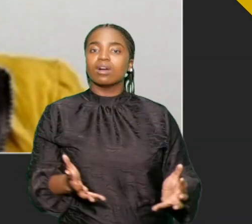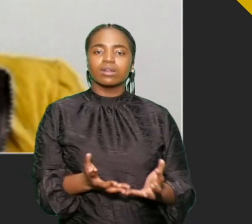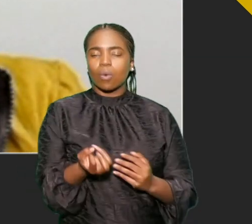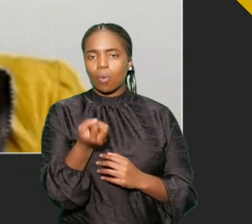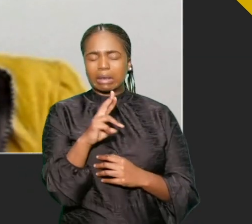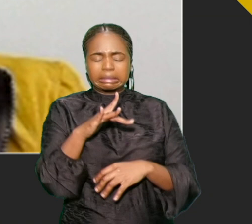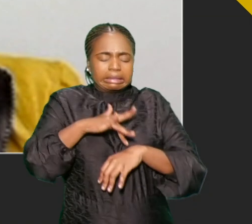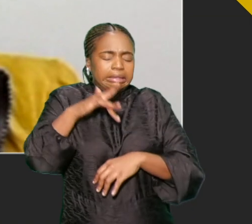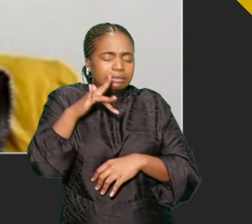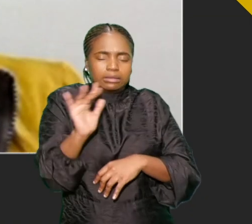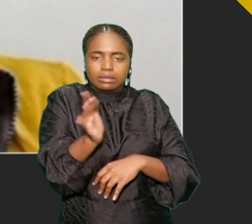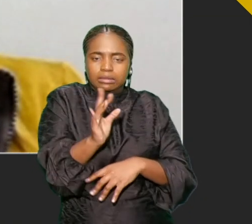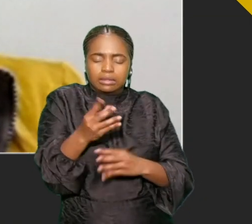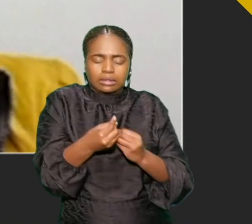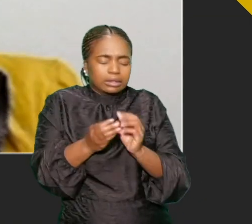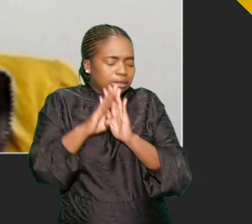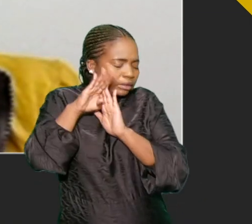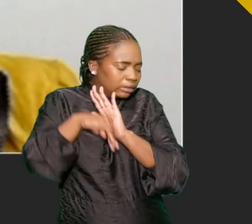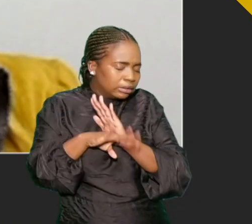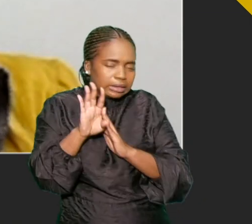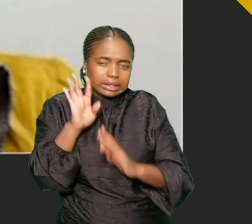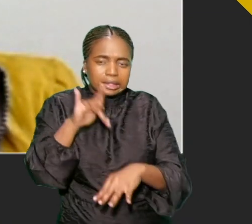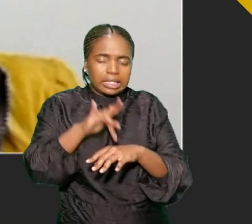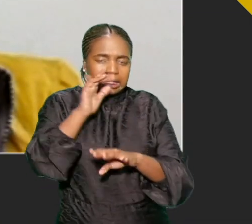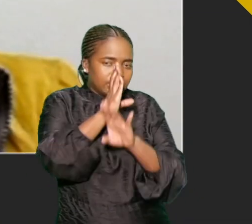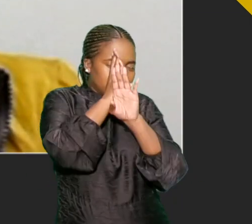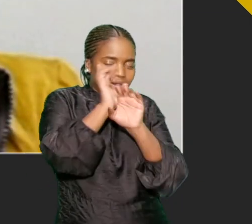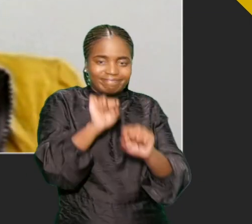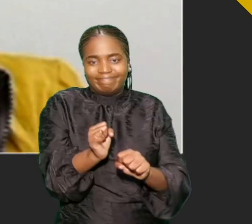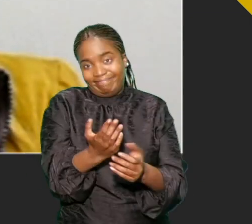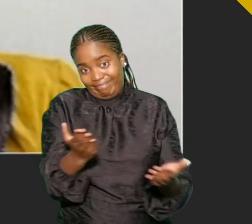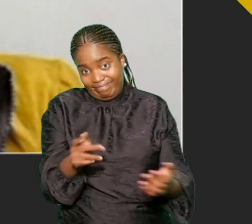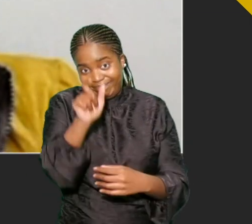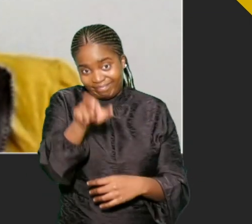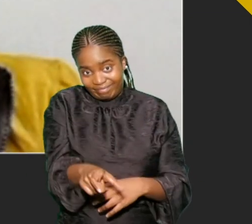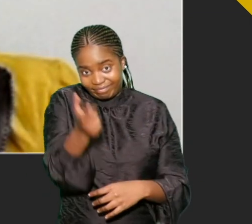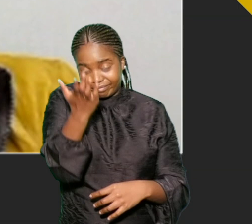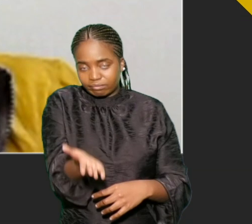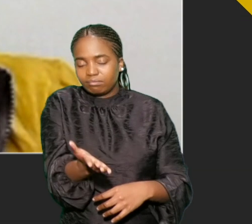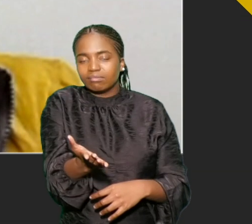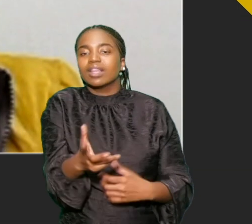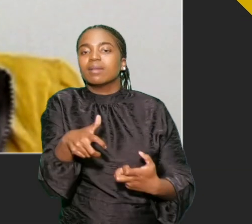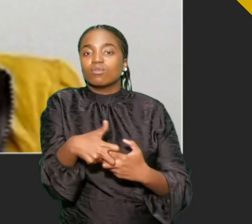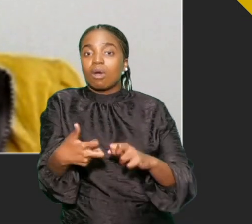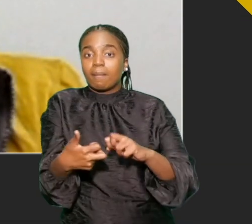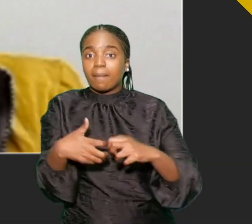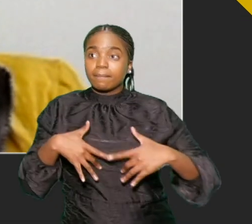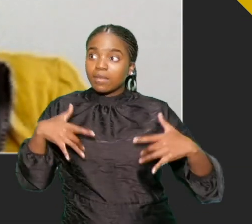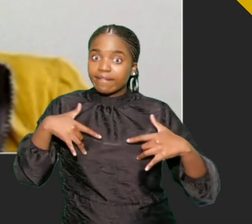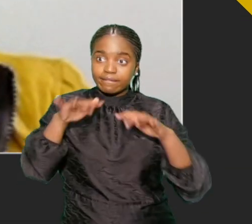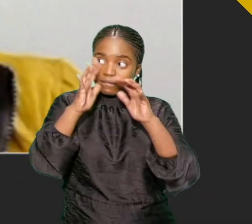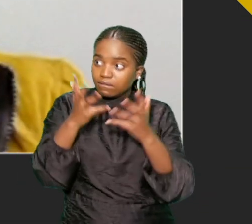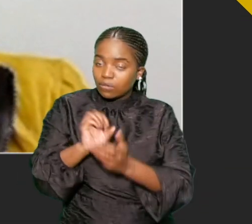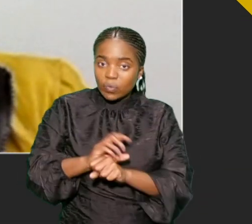just sensitive to ups and downs, upheavals, double payload. So those kind of people might struggle to deal with a